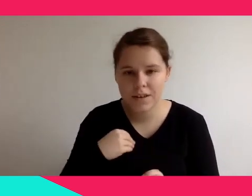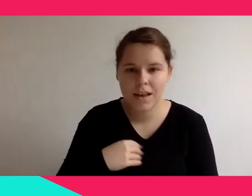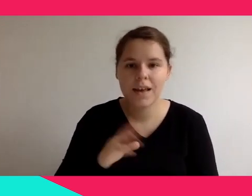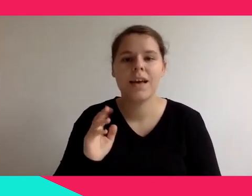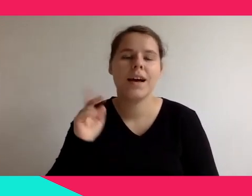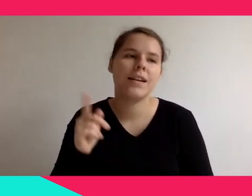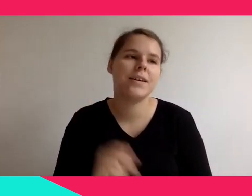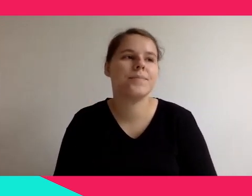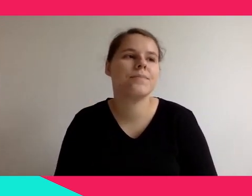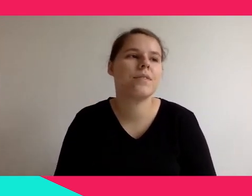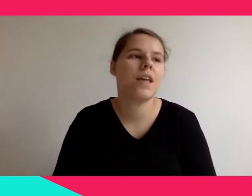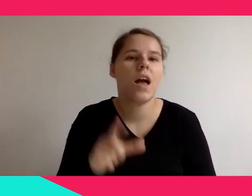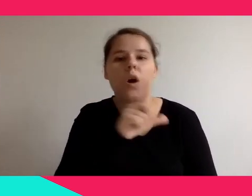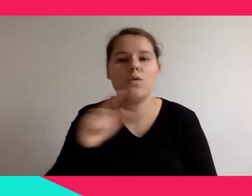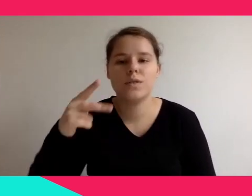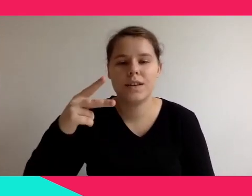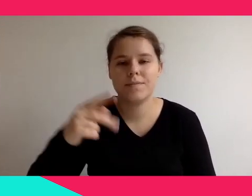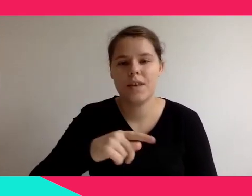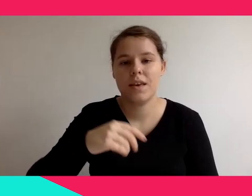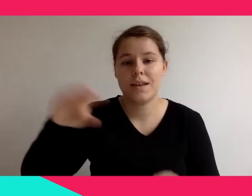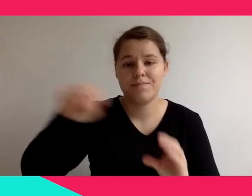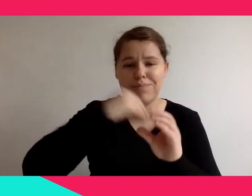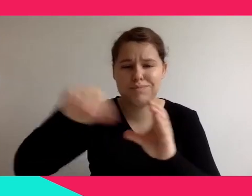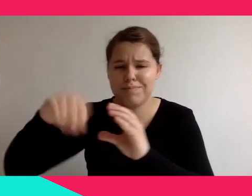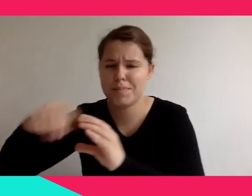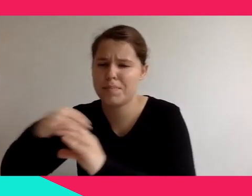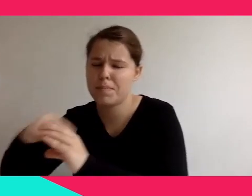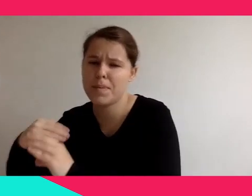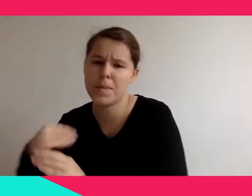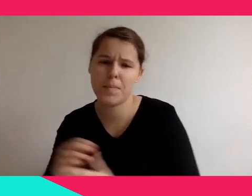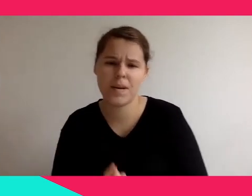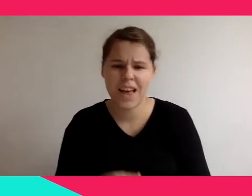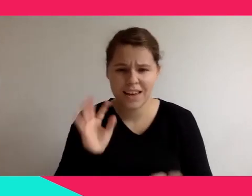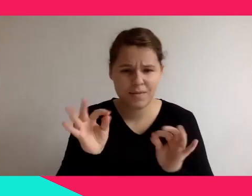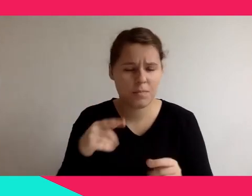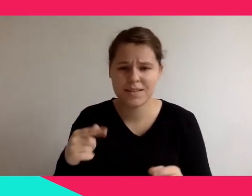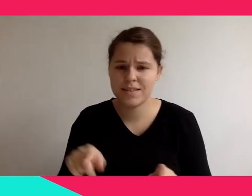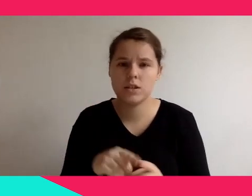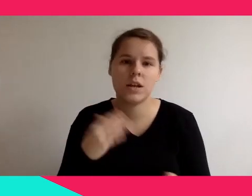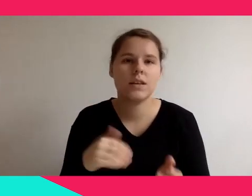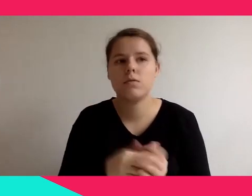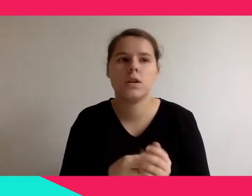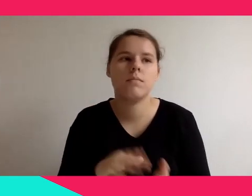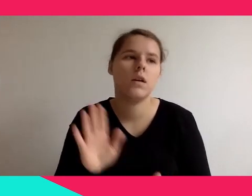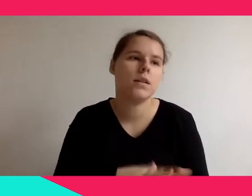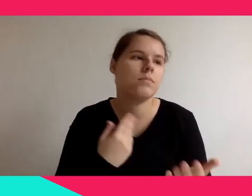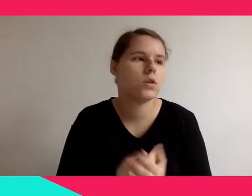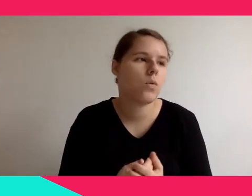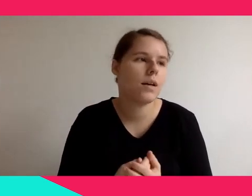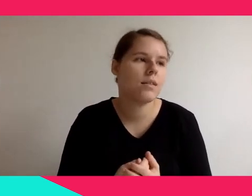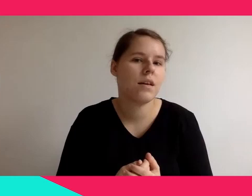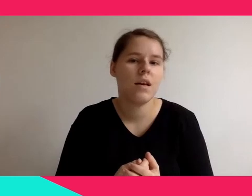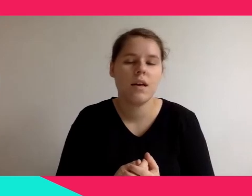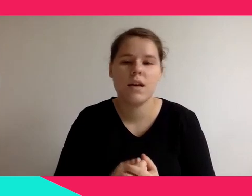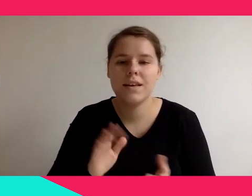www.apartmentsvermeer.com, which is just a commercial ad for apartments in Amsterdam. It also says at the 5th or 6th line, Stella